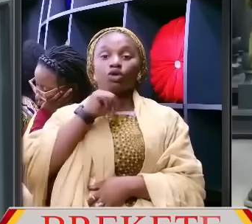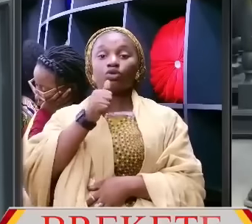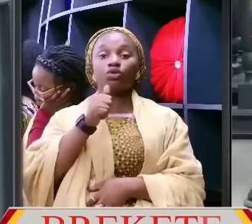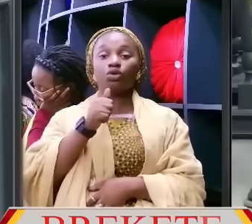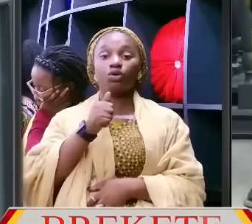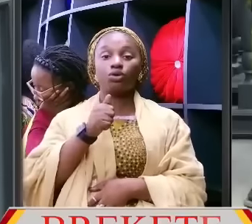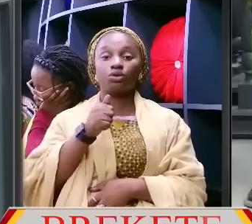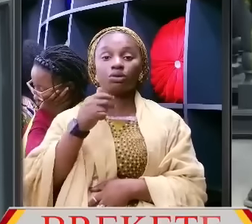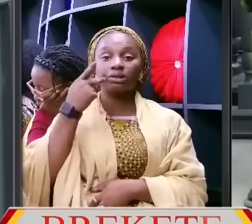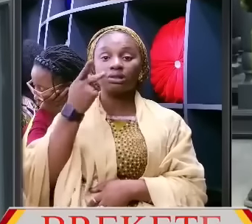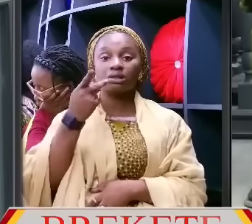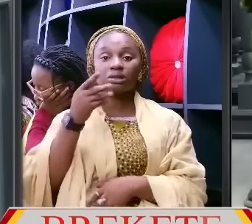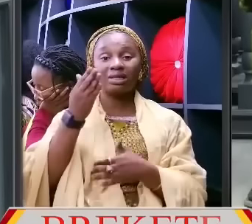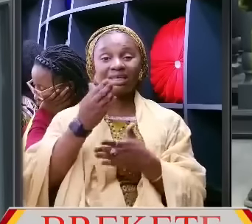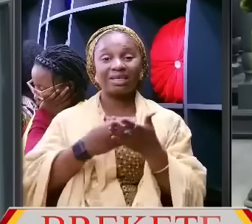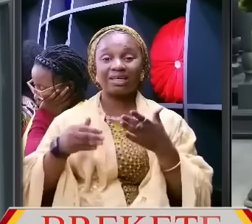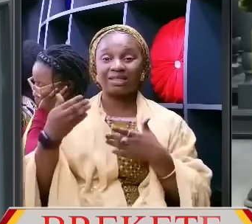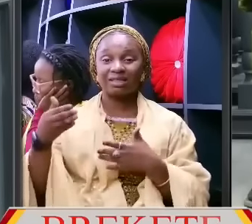outside. Your father is here. Yes.